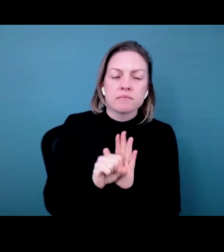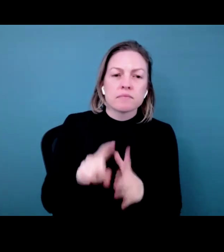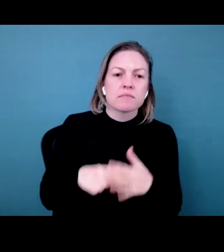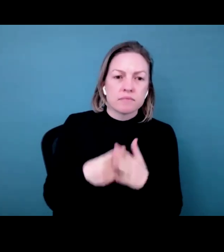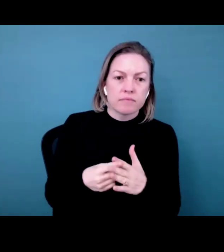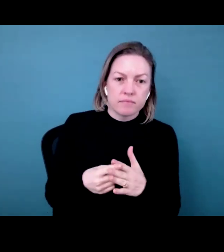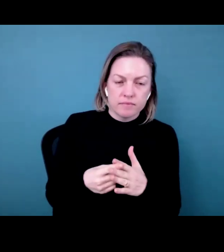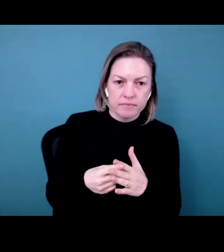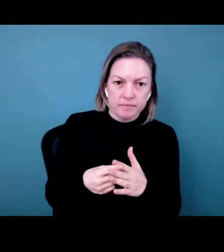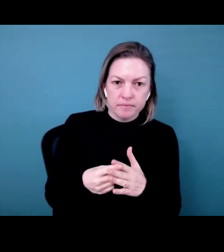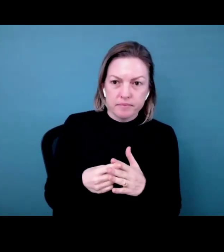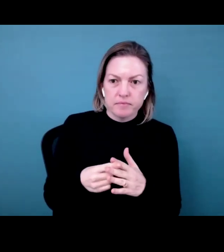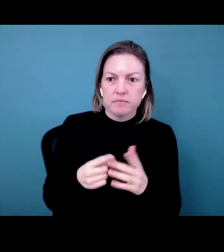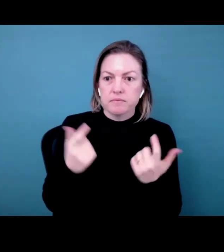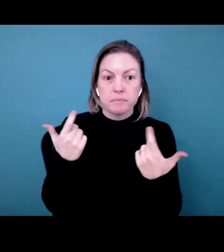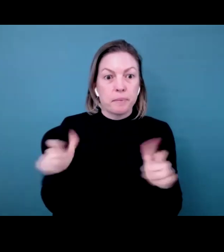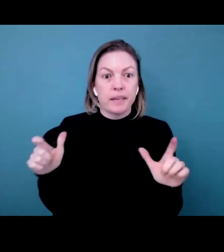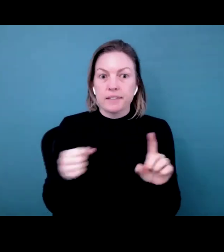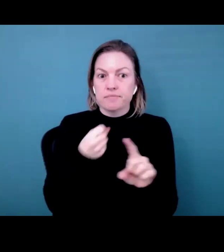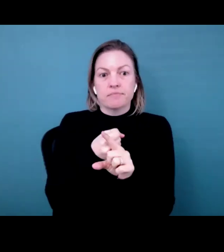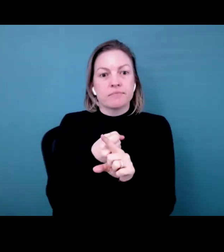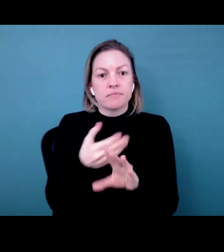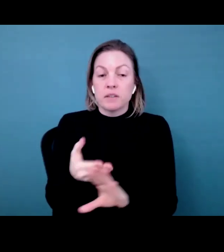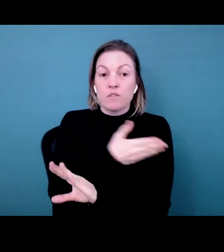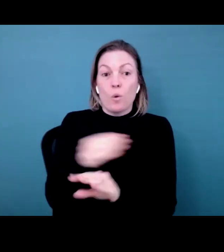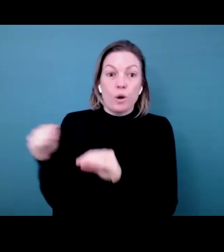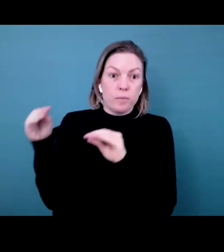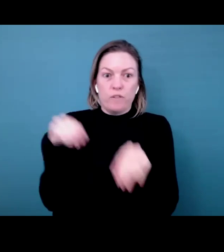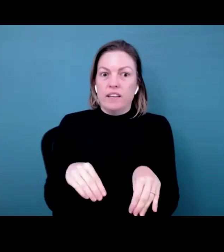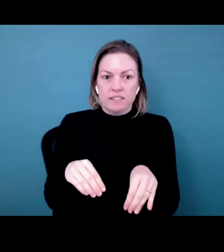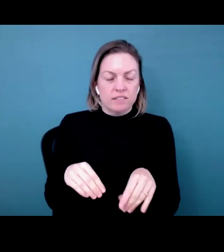had major episodes long before he ever moved in with somebody.